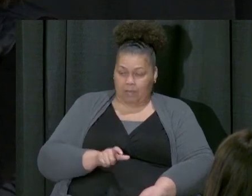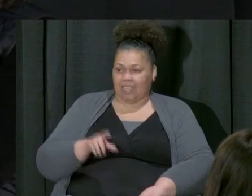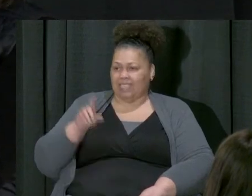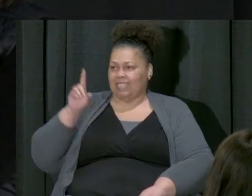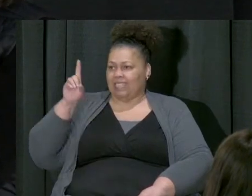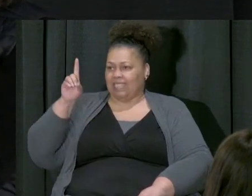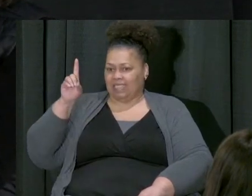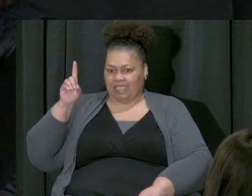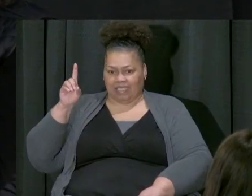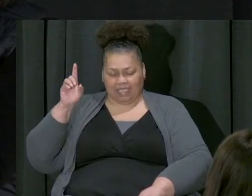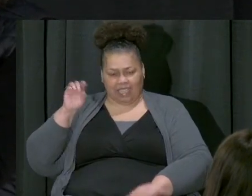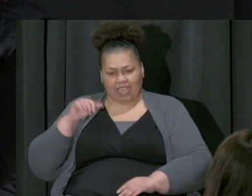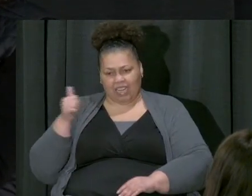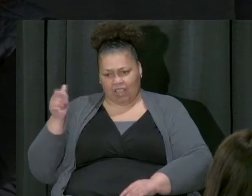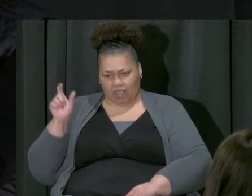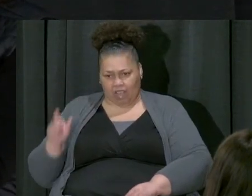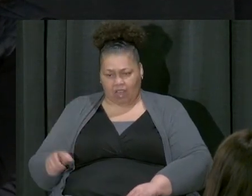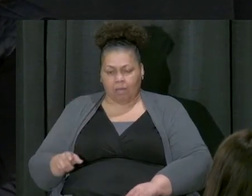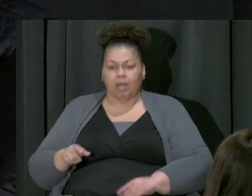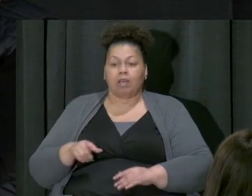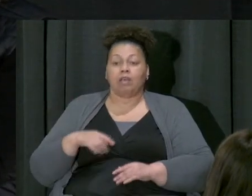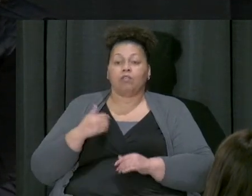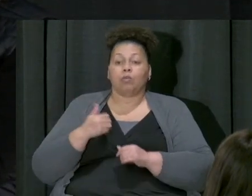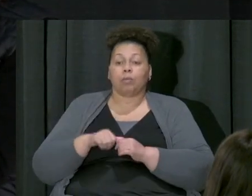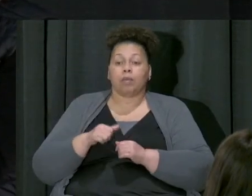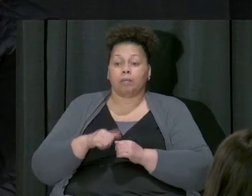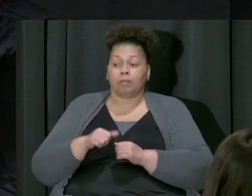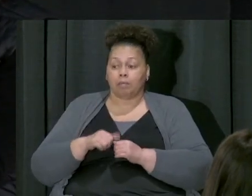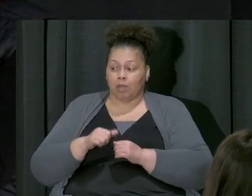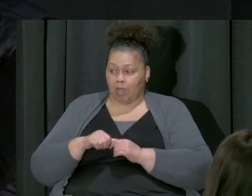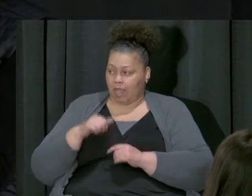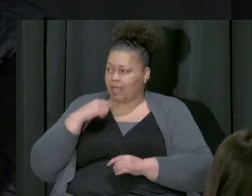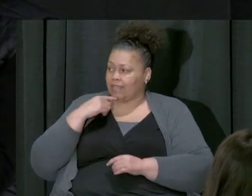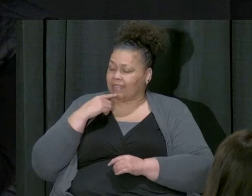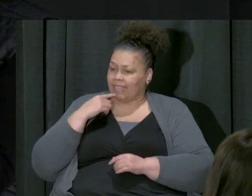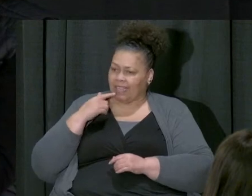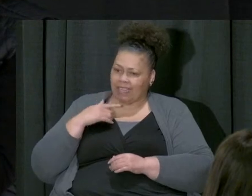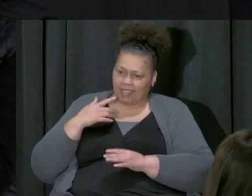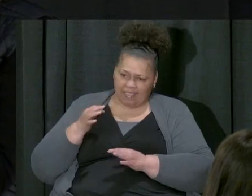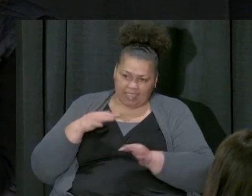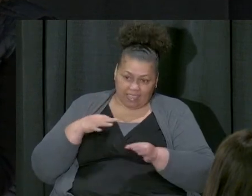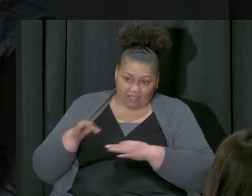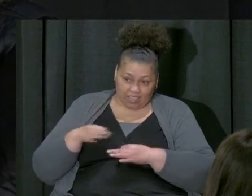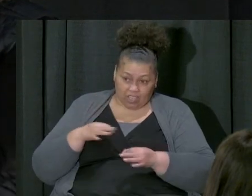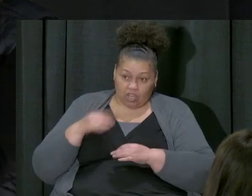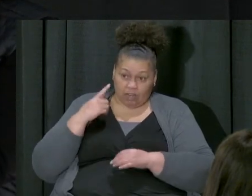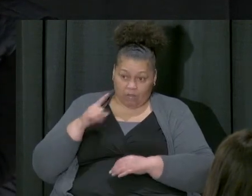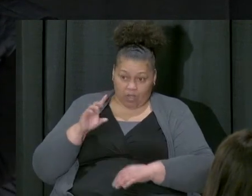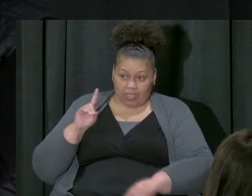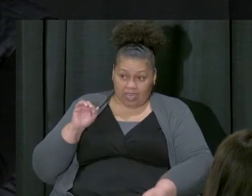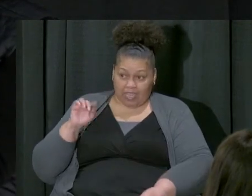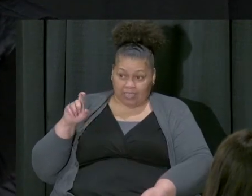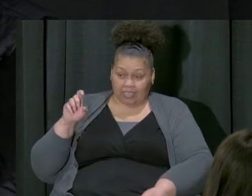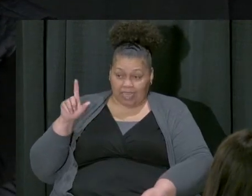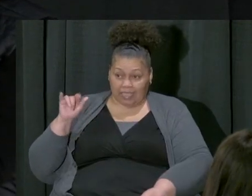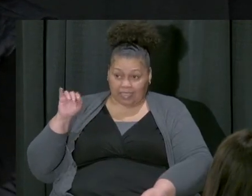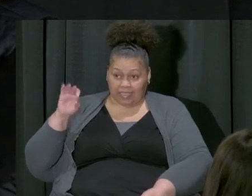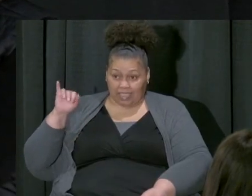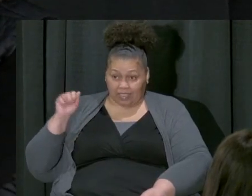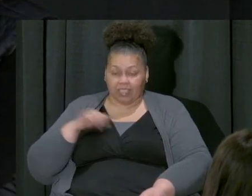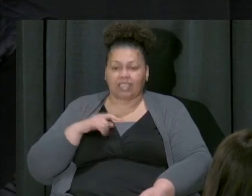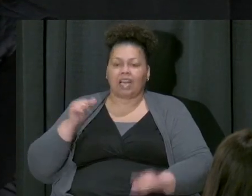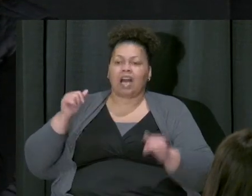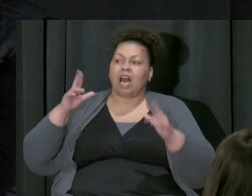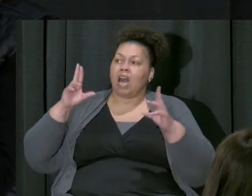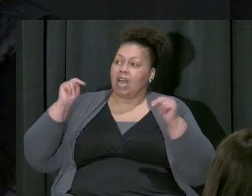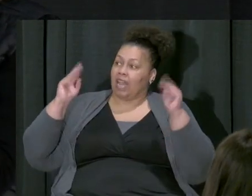remember, I used the federal definition, the federal law definition for dyslexia as an unexpected difficulty